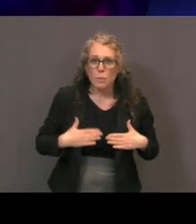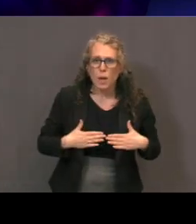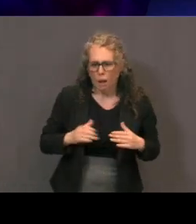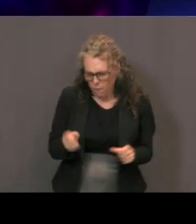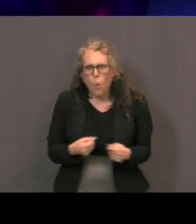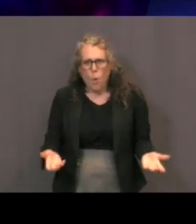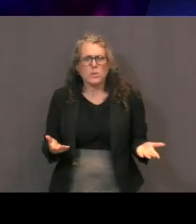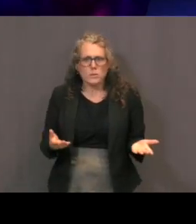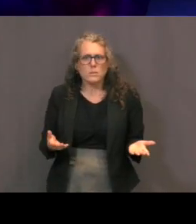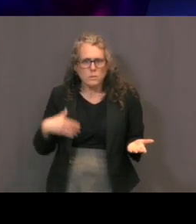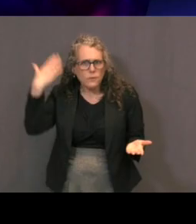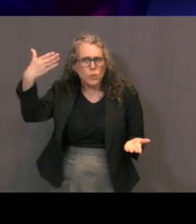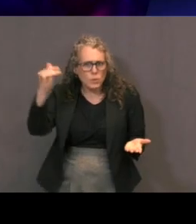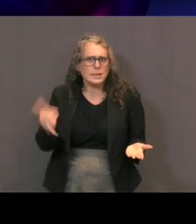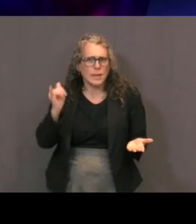interpretation.